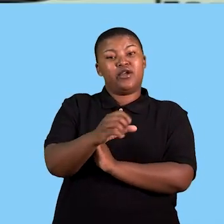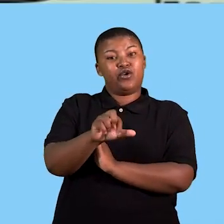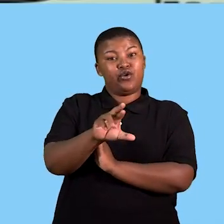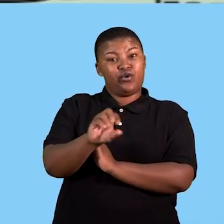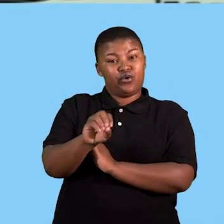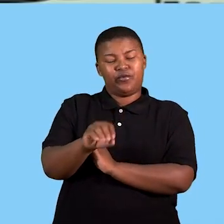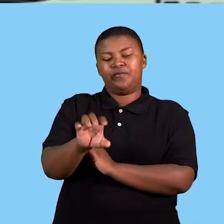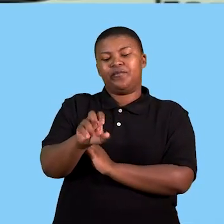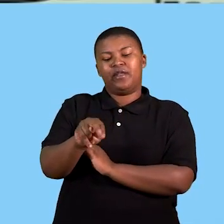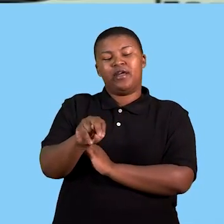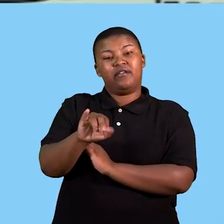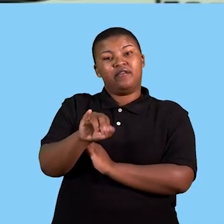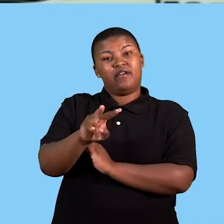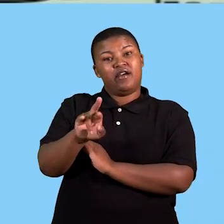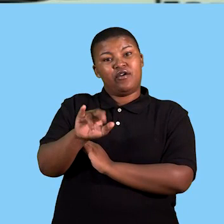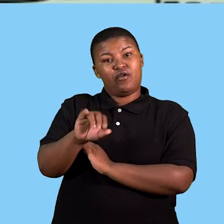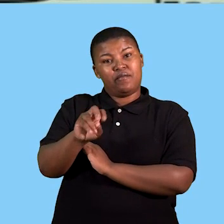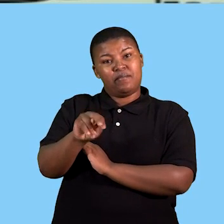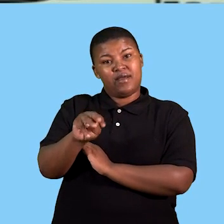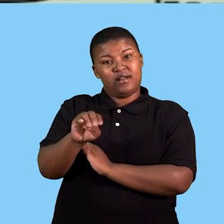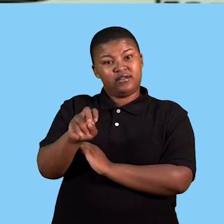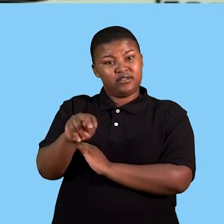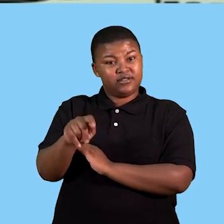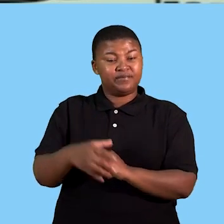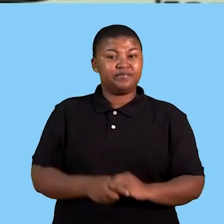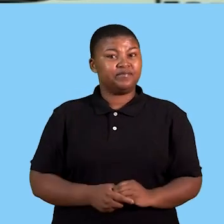today, Coca-Cola is so successful, they have